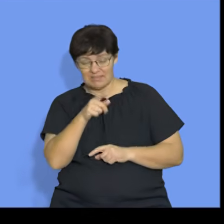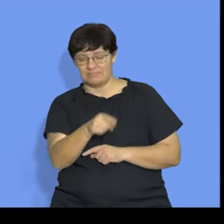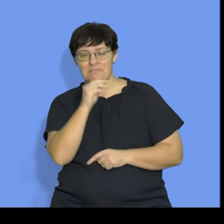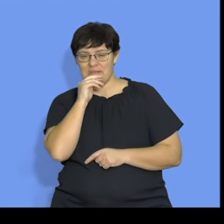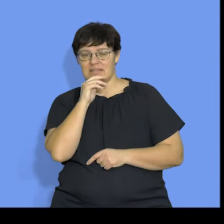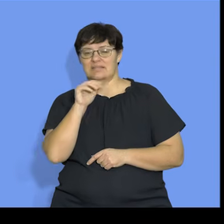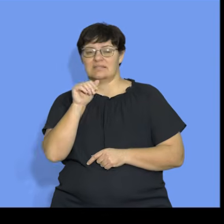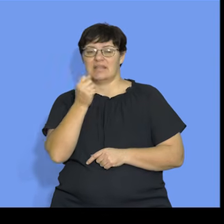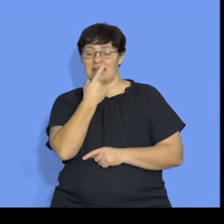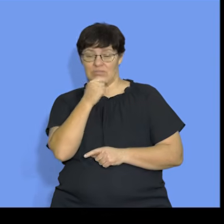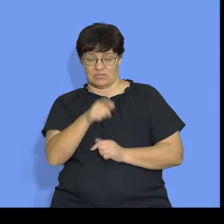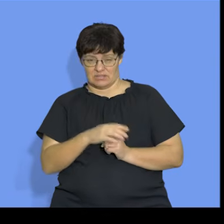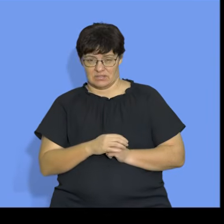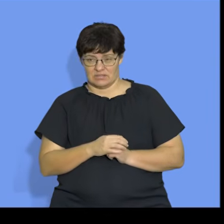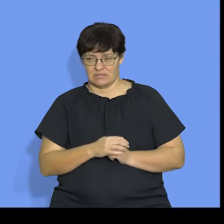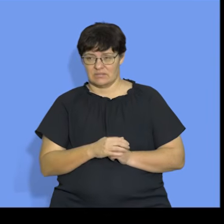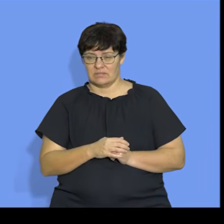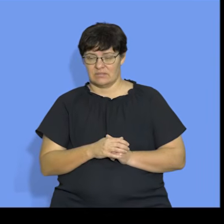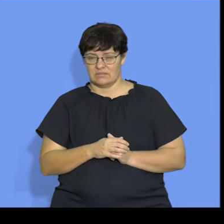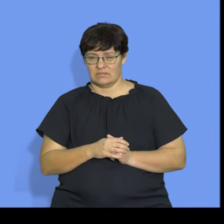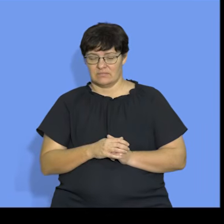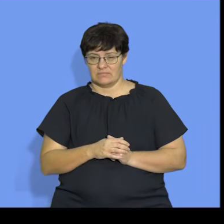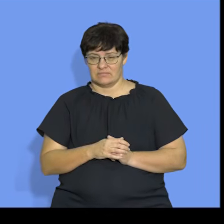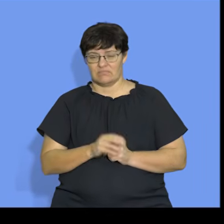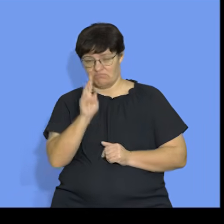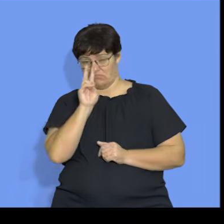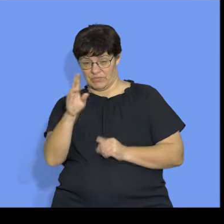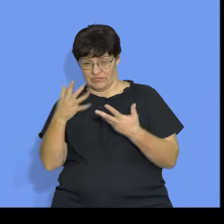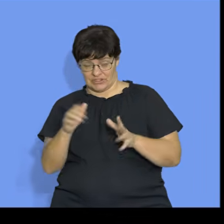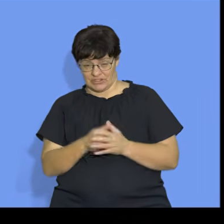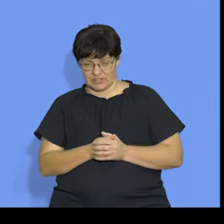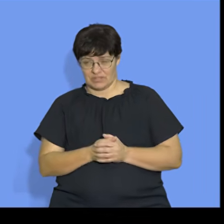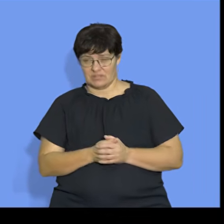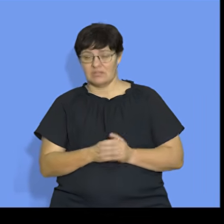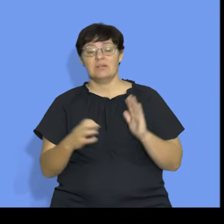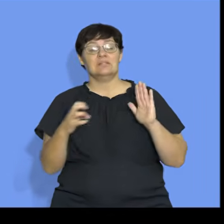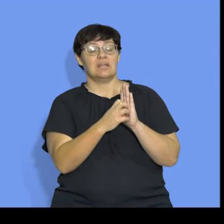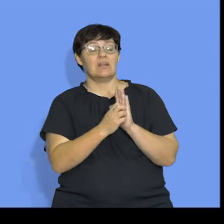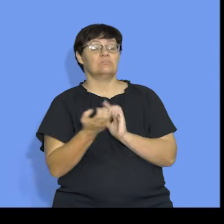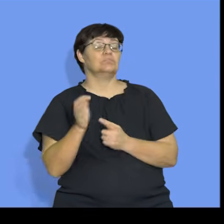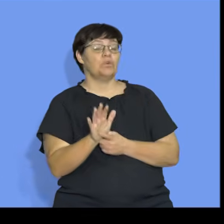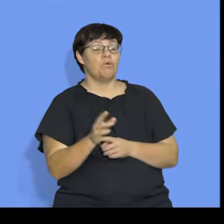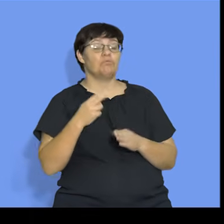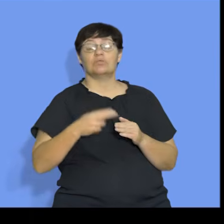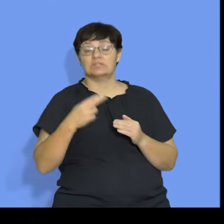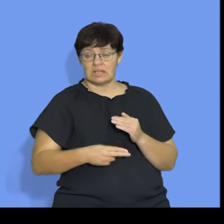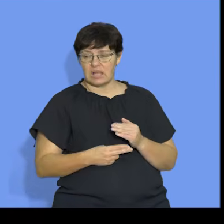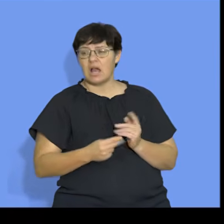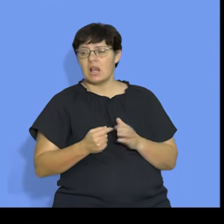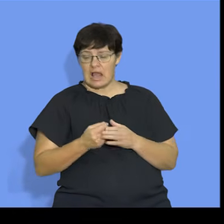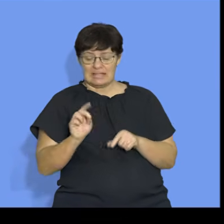and was then placed across the center. We saw that. The diagram shows the results after